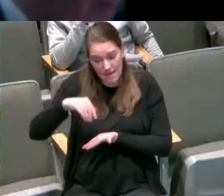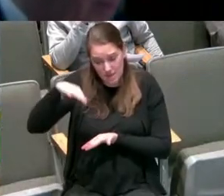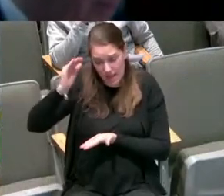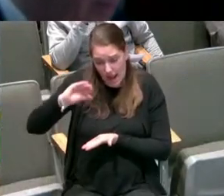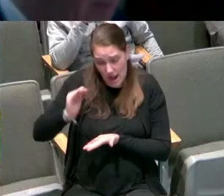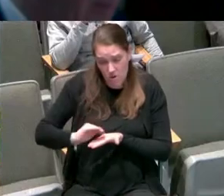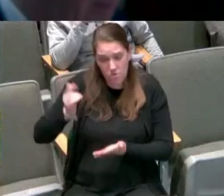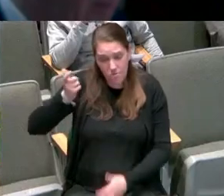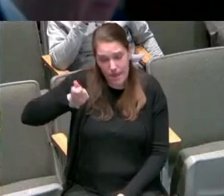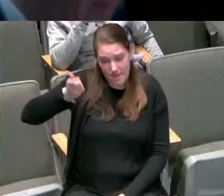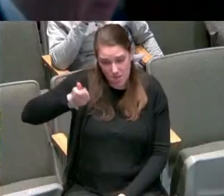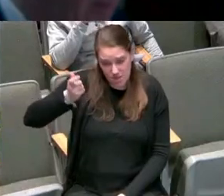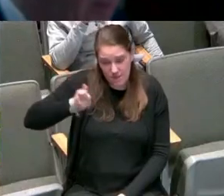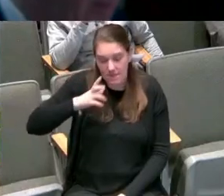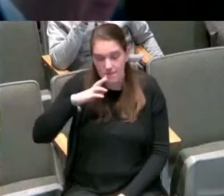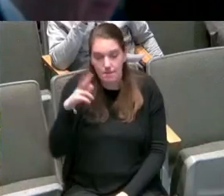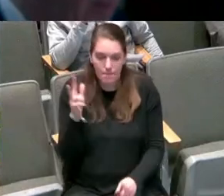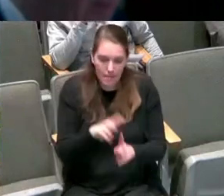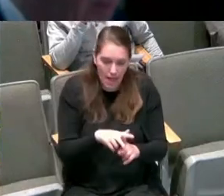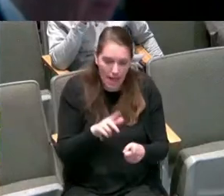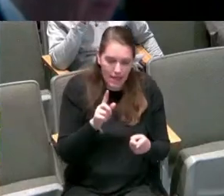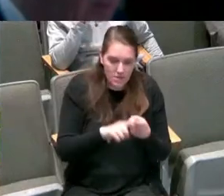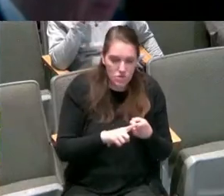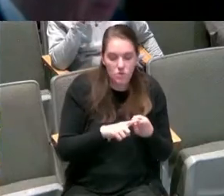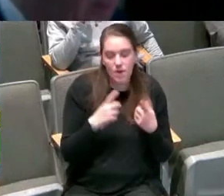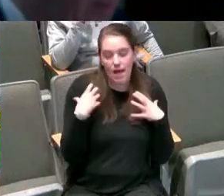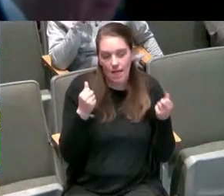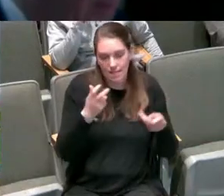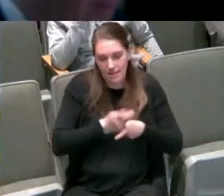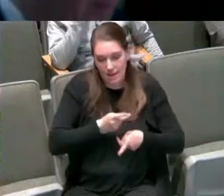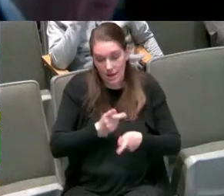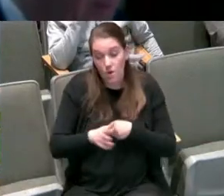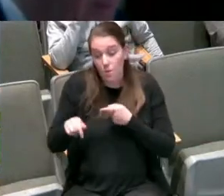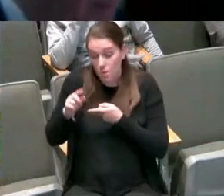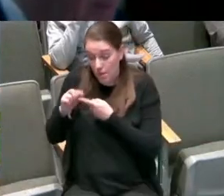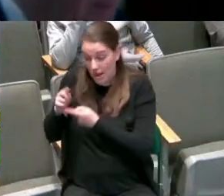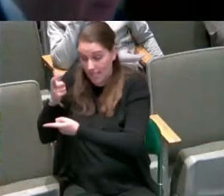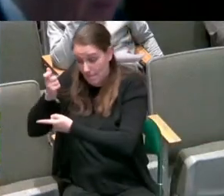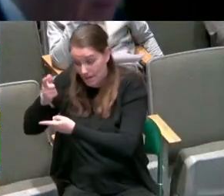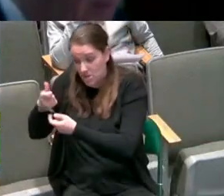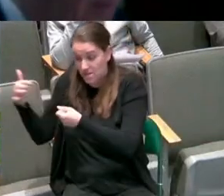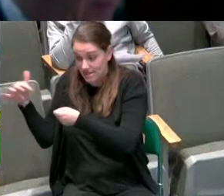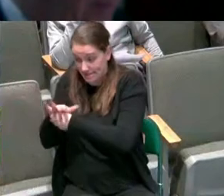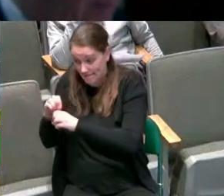applied to their Tyree Health Care liability once the pension is fully funded